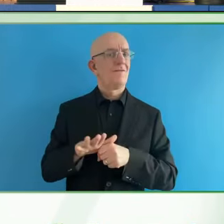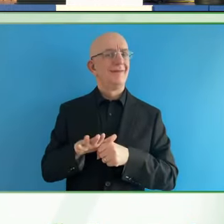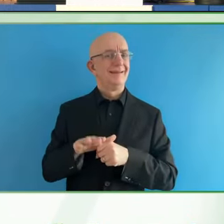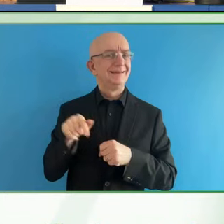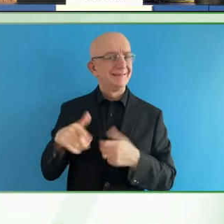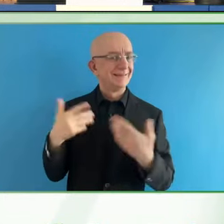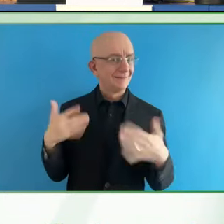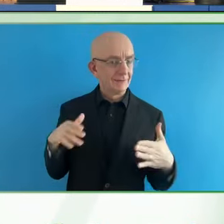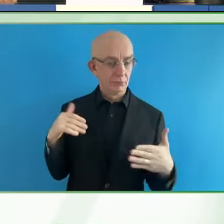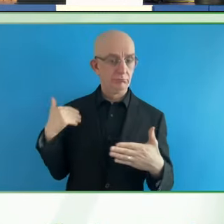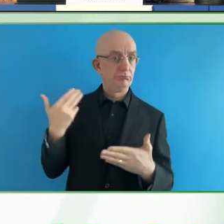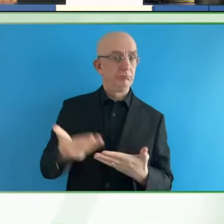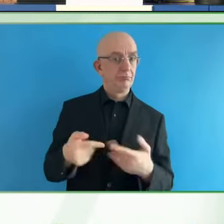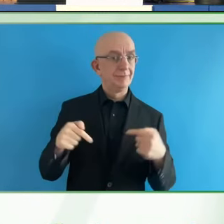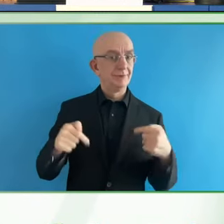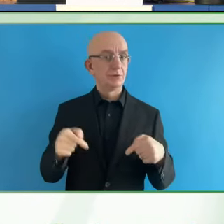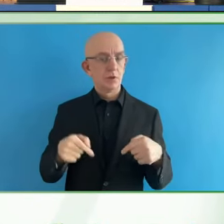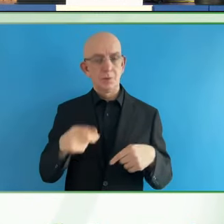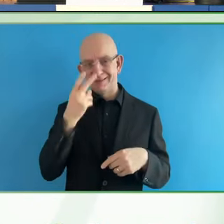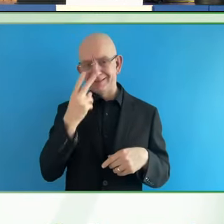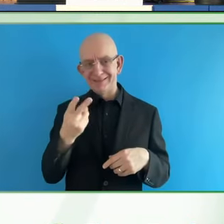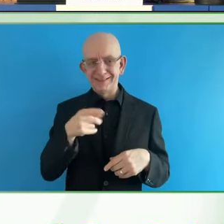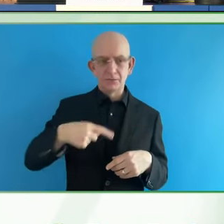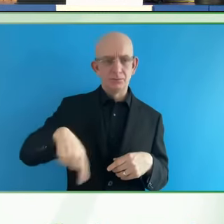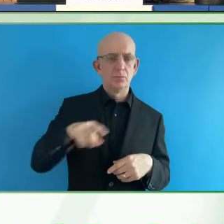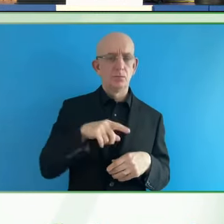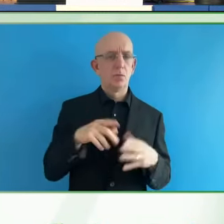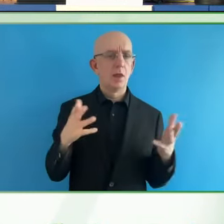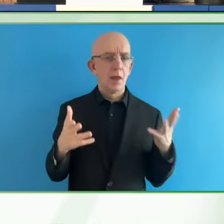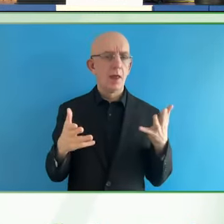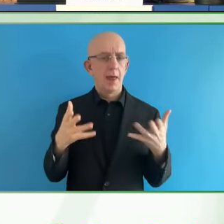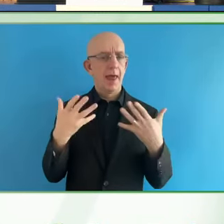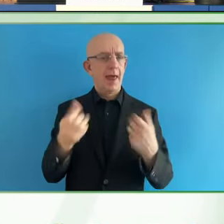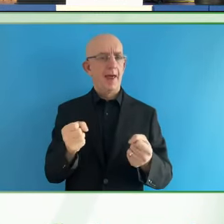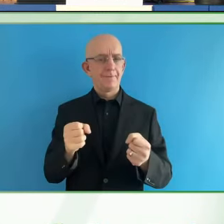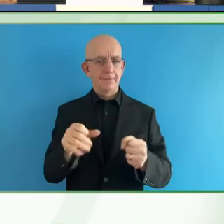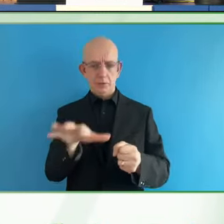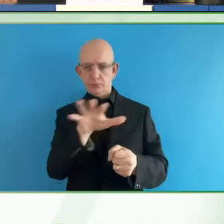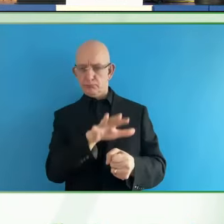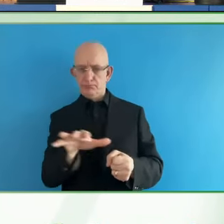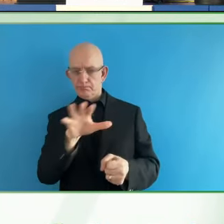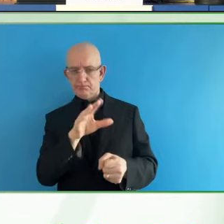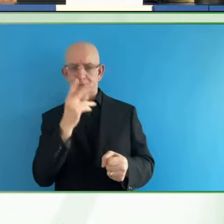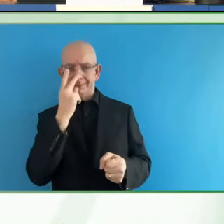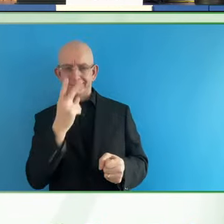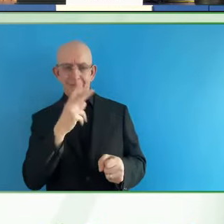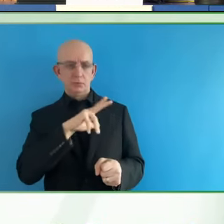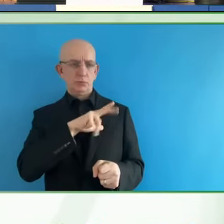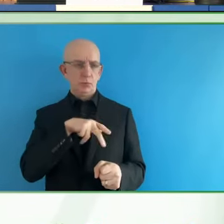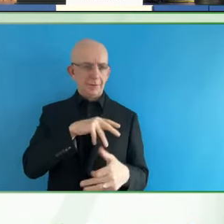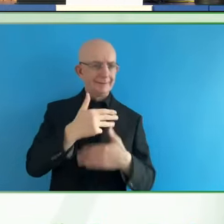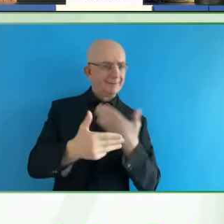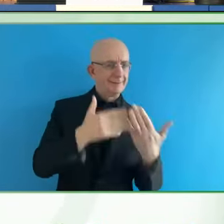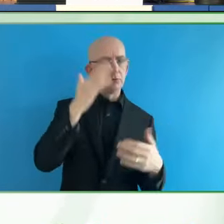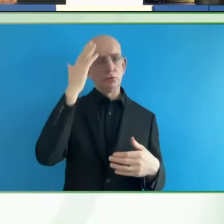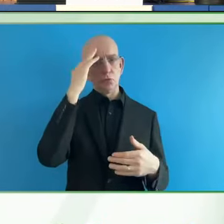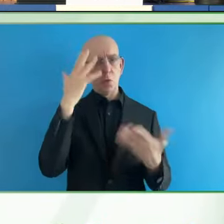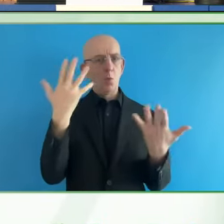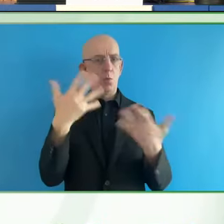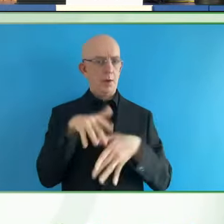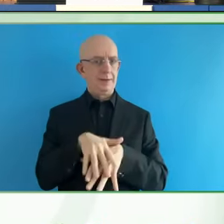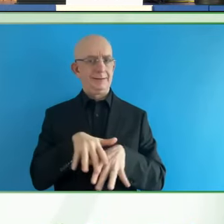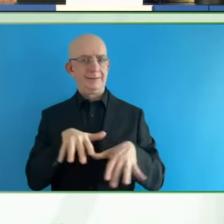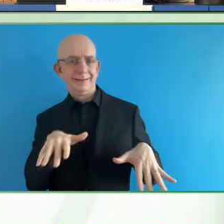activities focusing on COVID-19 impact and what we can learn from it. So it was extremely valuable for us to exchange with